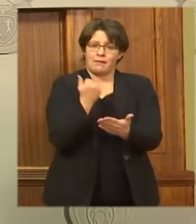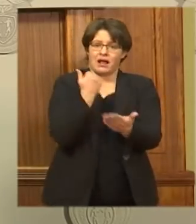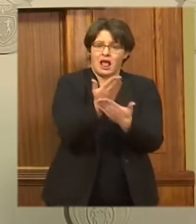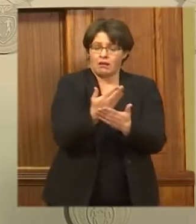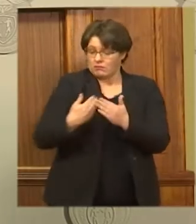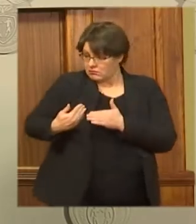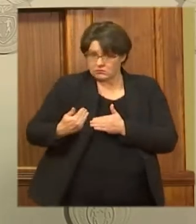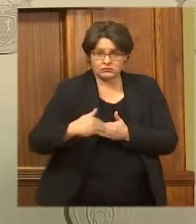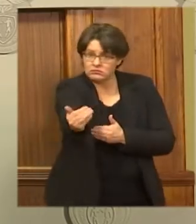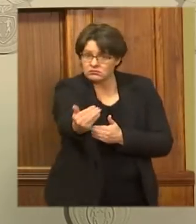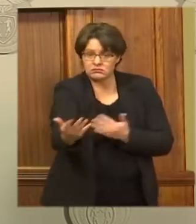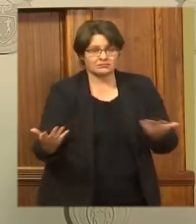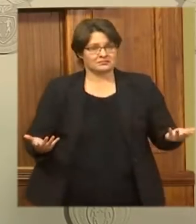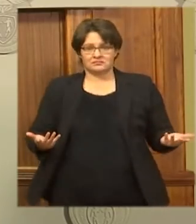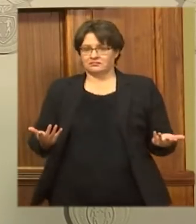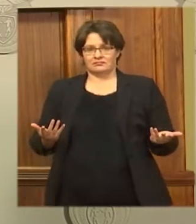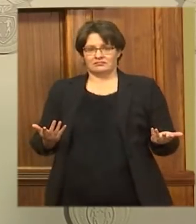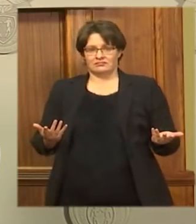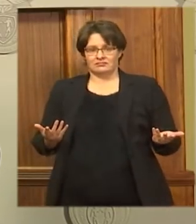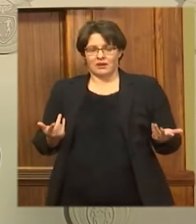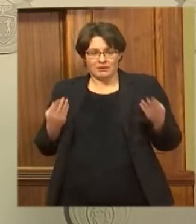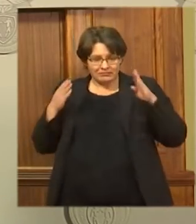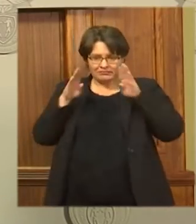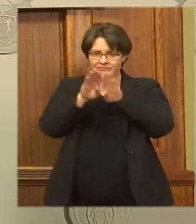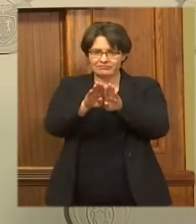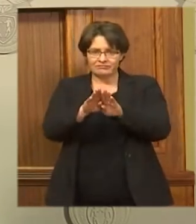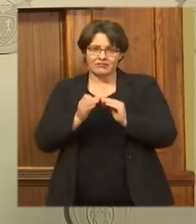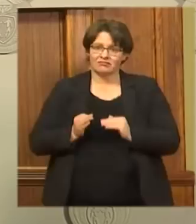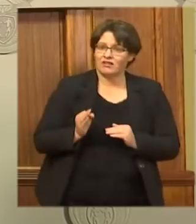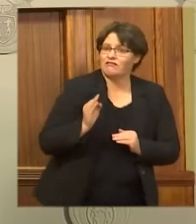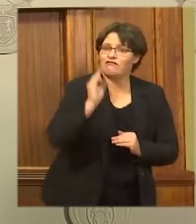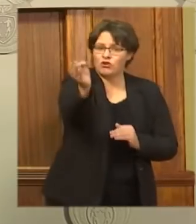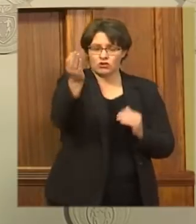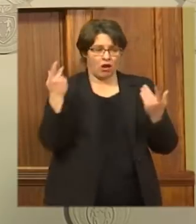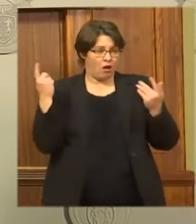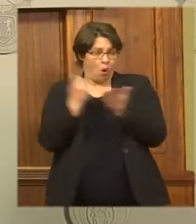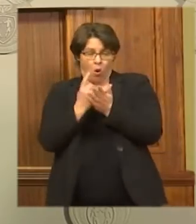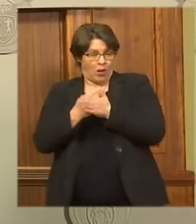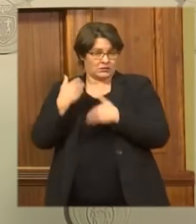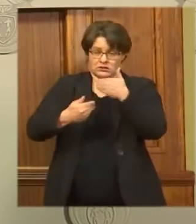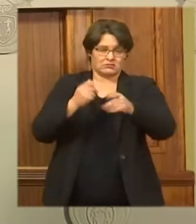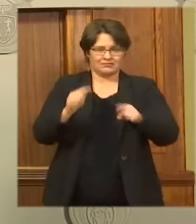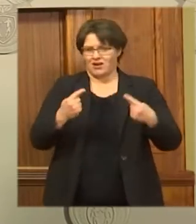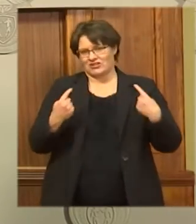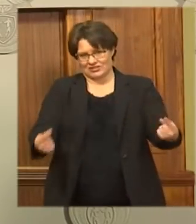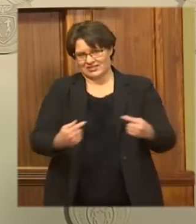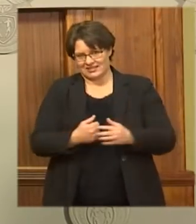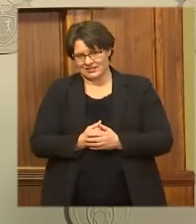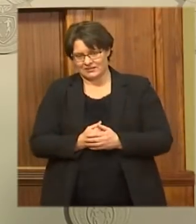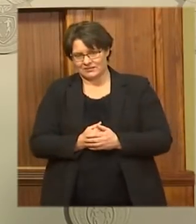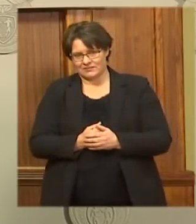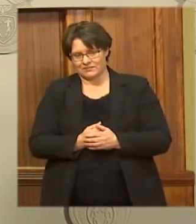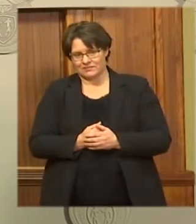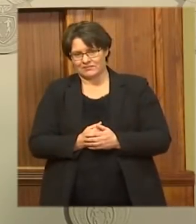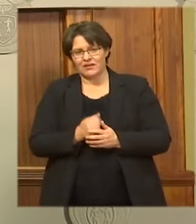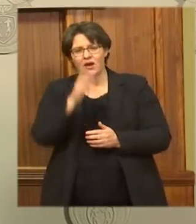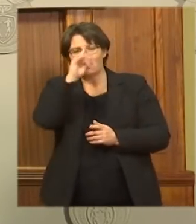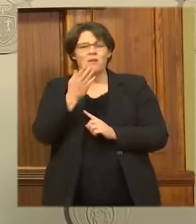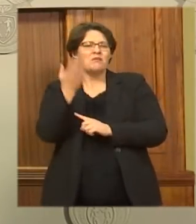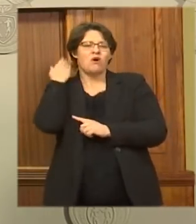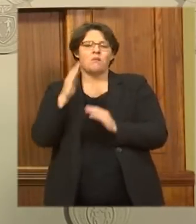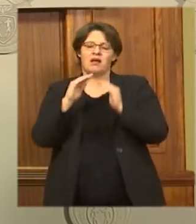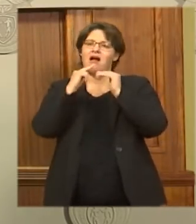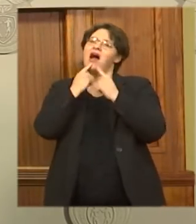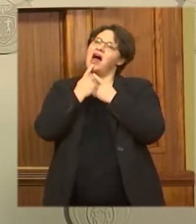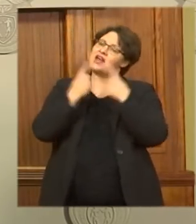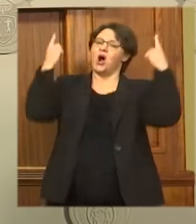can be closed. When I announced that the country would be moving to alert level